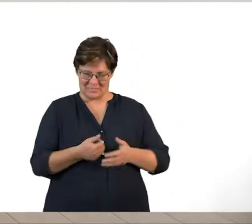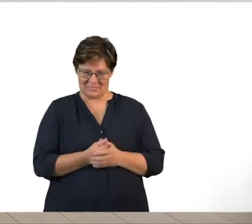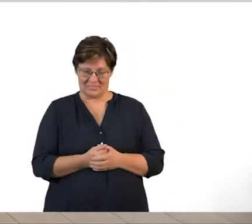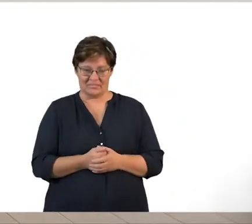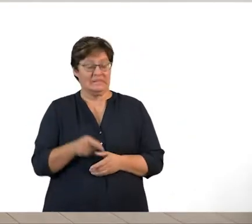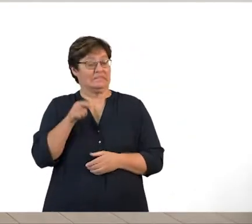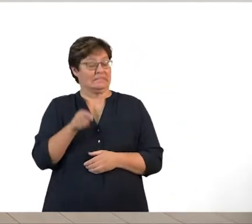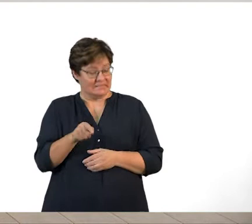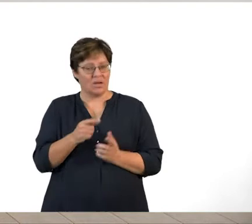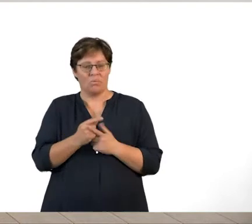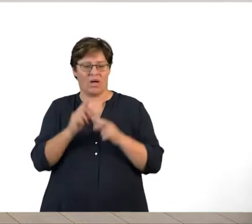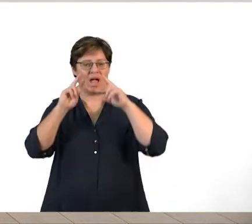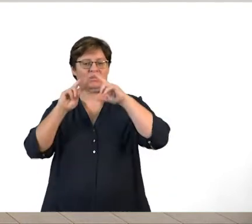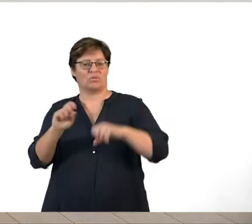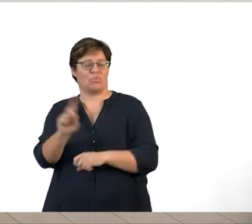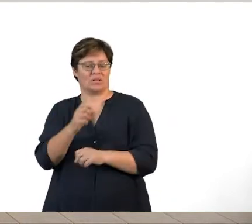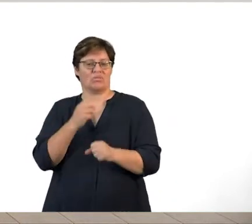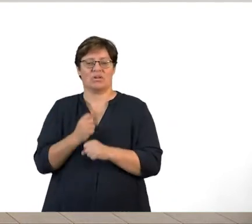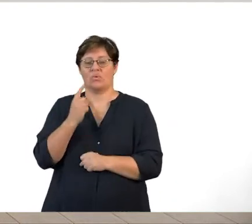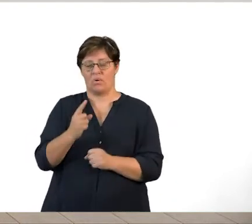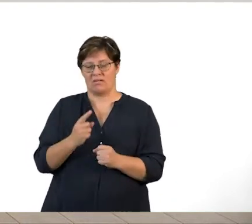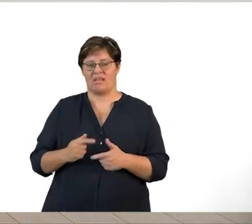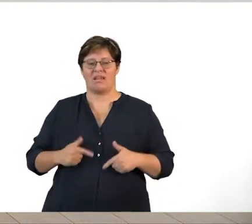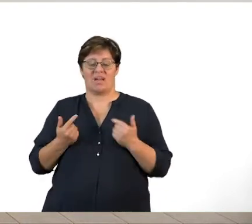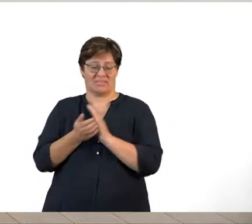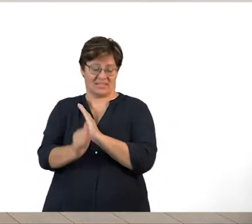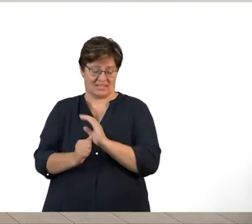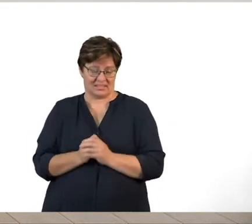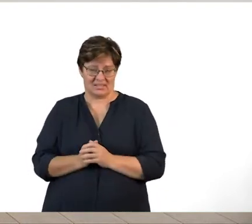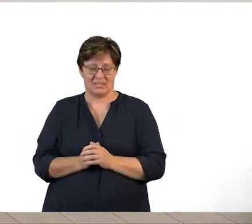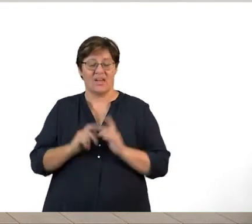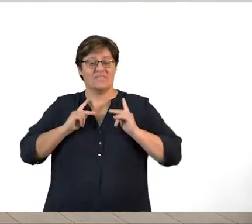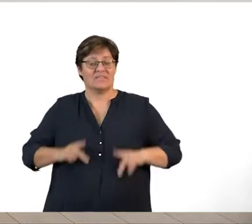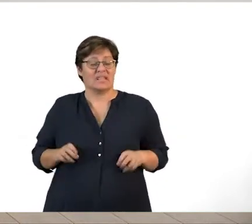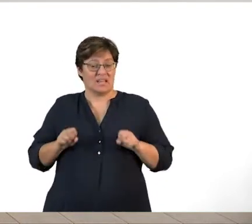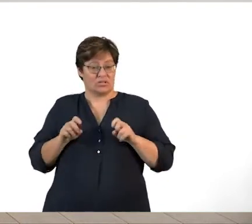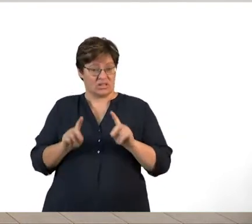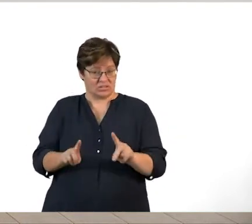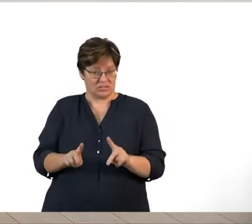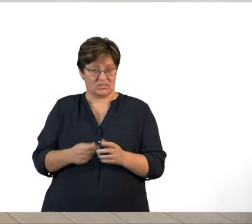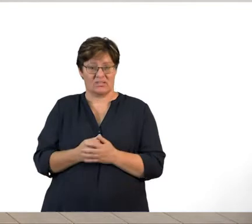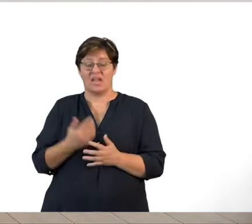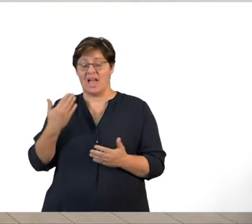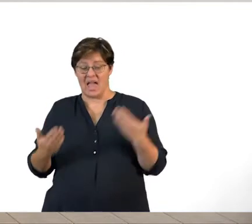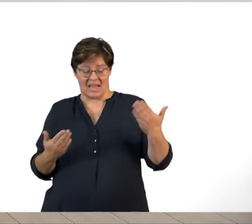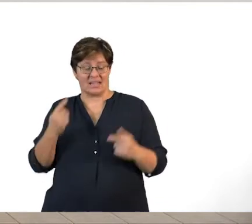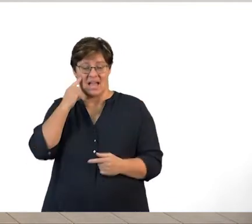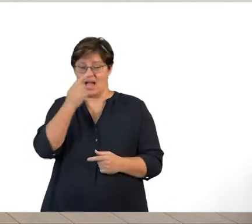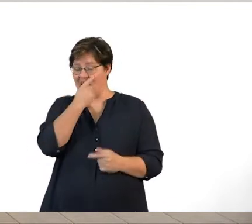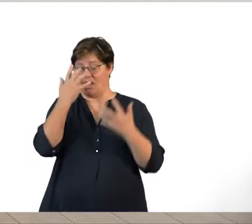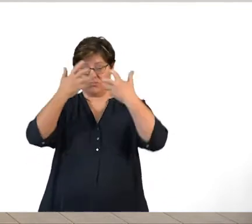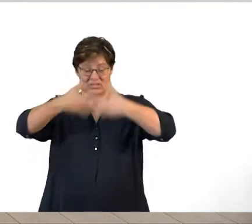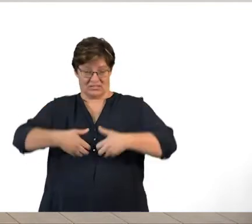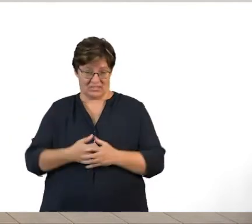Welcome back. In this segment, we're exploring grade 1 life skills, physical education,